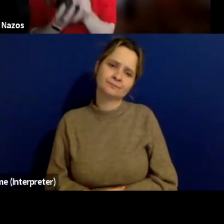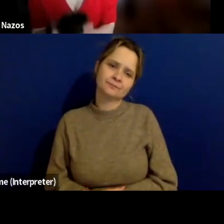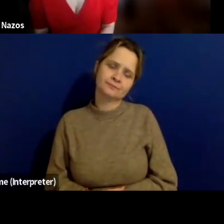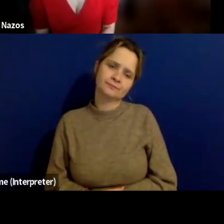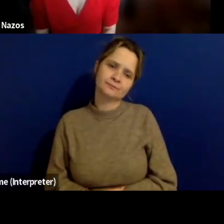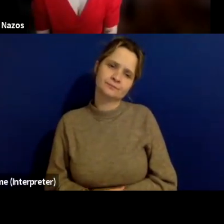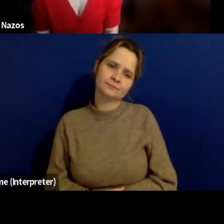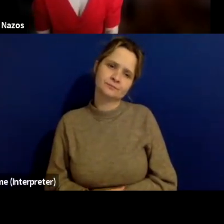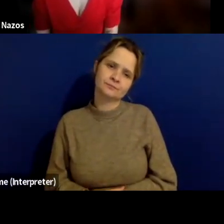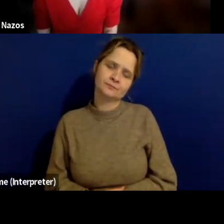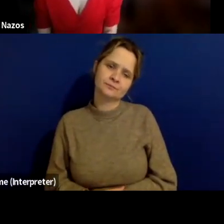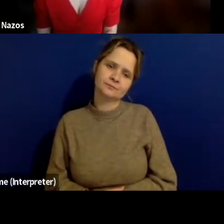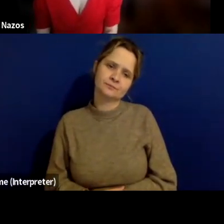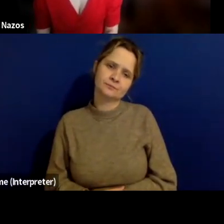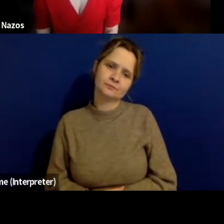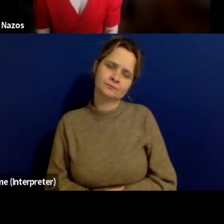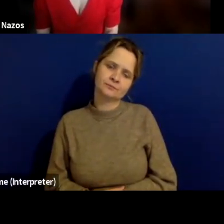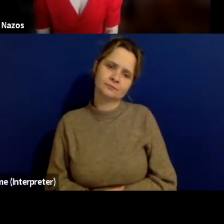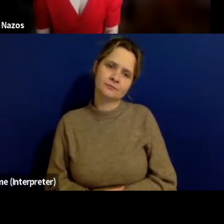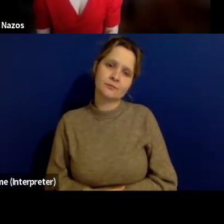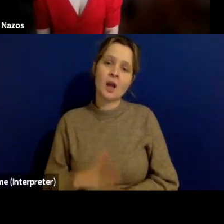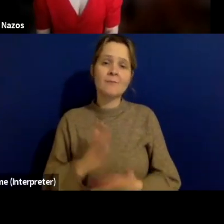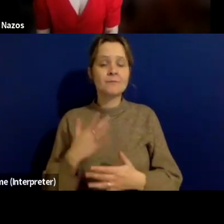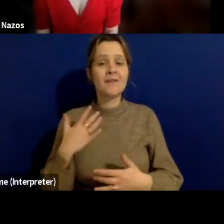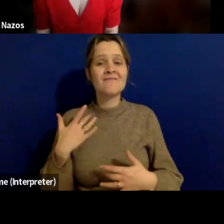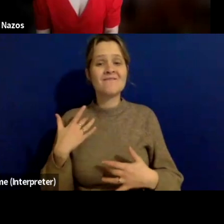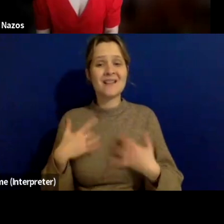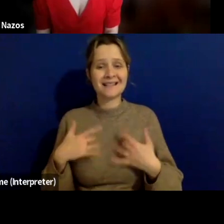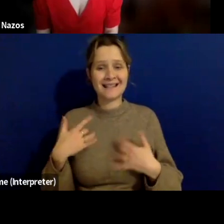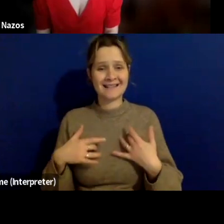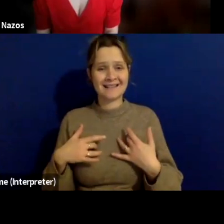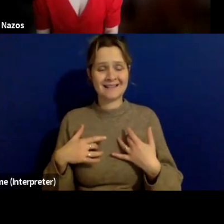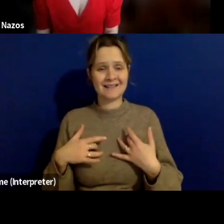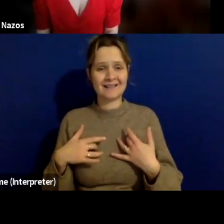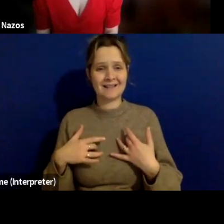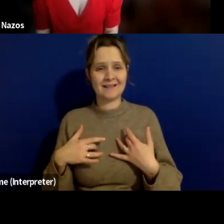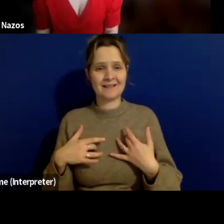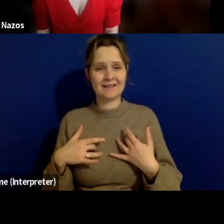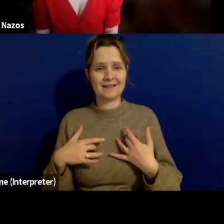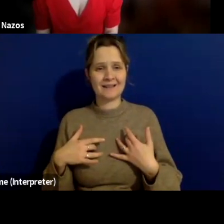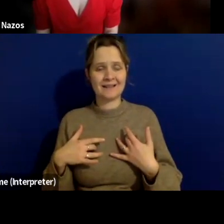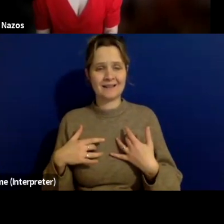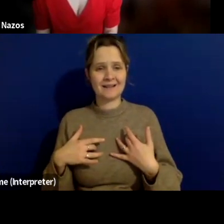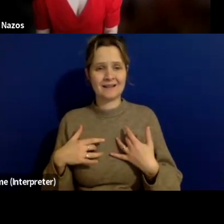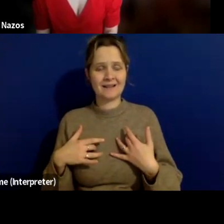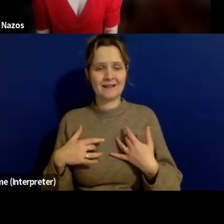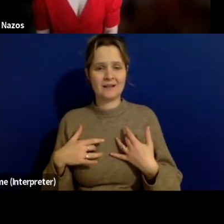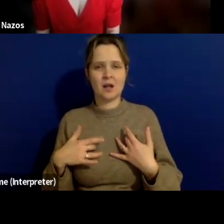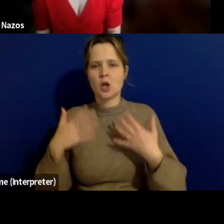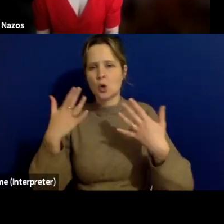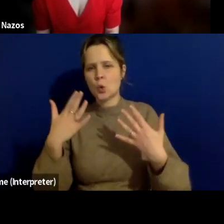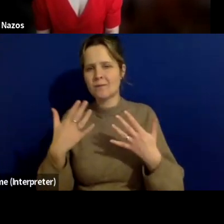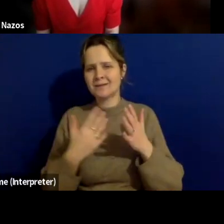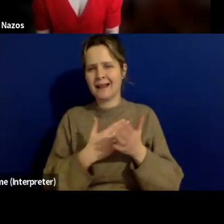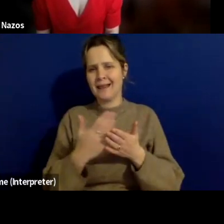quite, let's say, fascinated by, I don't know if this is evident in my work,